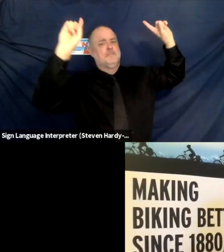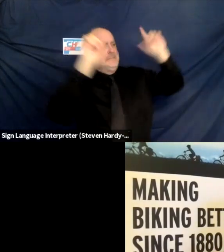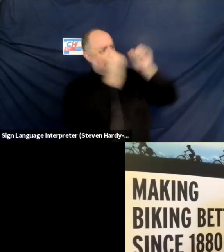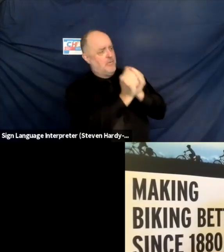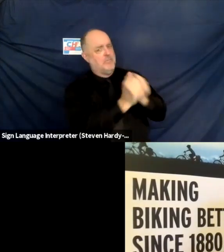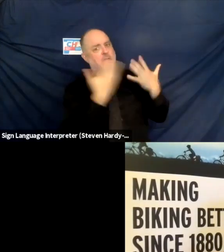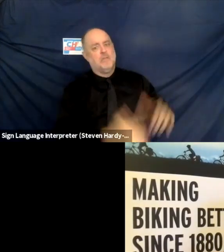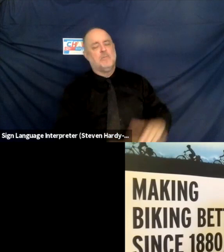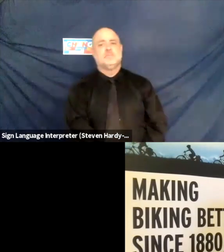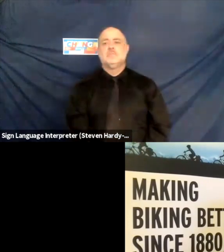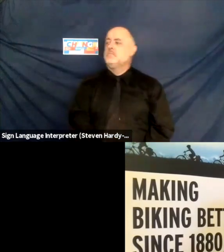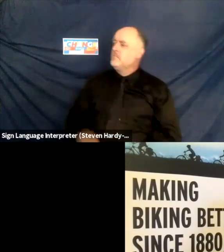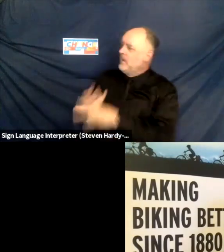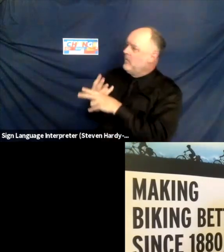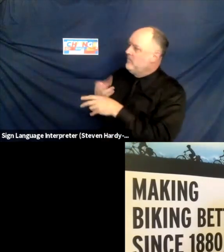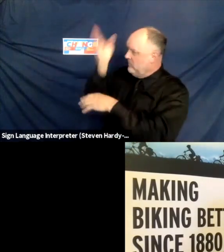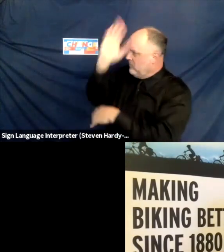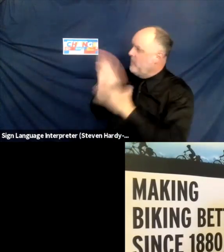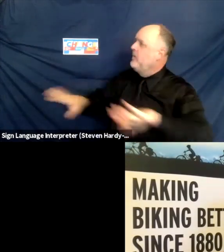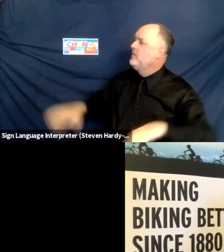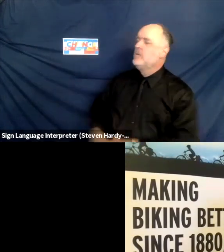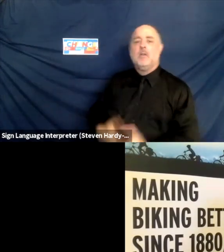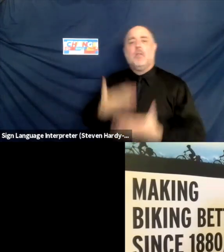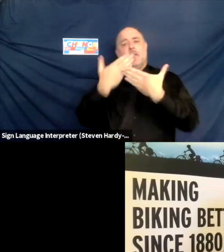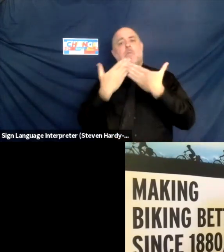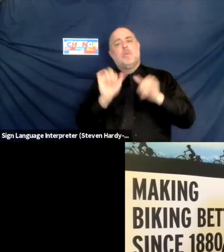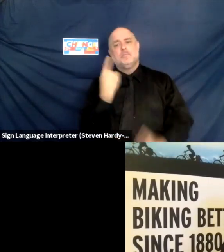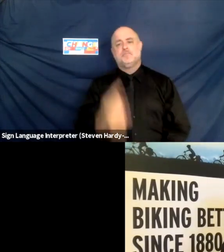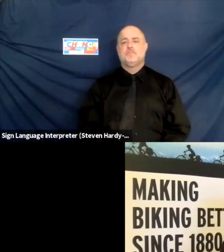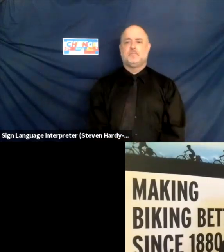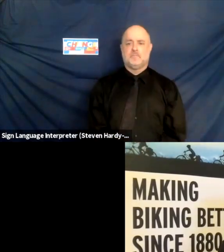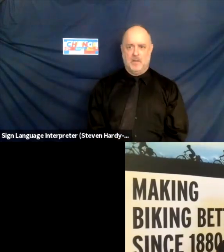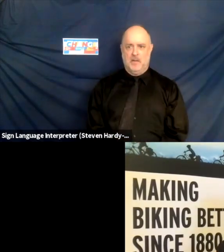Yeah. Yeah. Take care. God bless. You See you, too. Bill. Thanks to everybody.